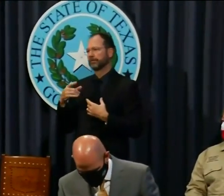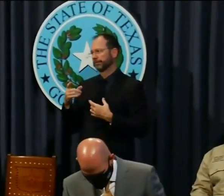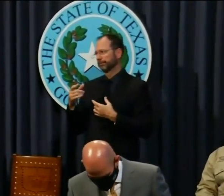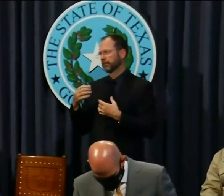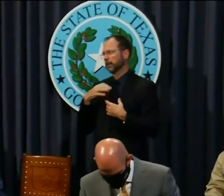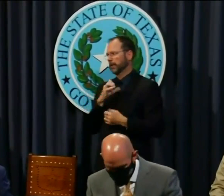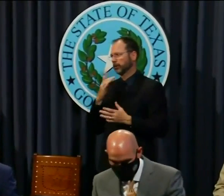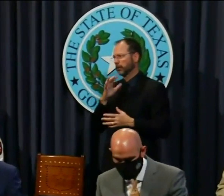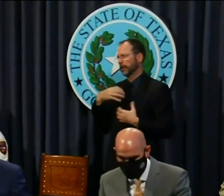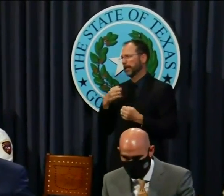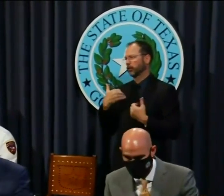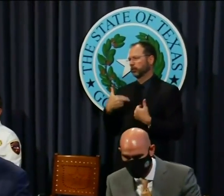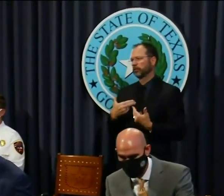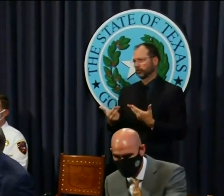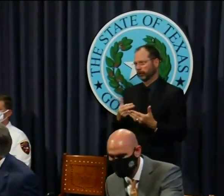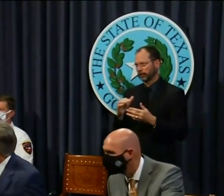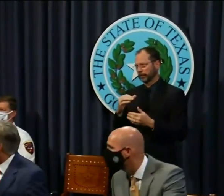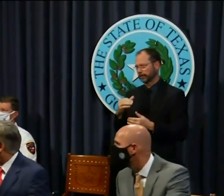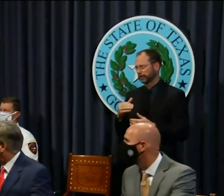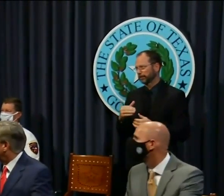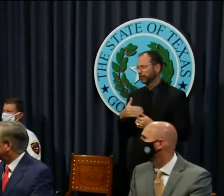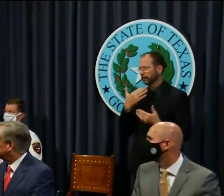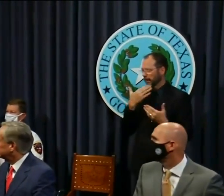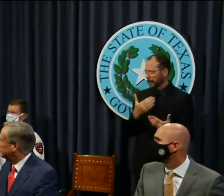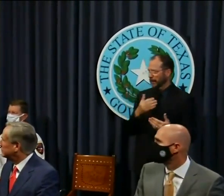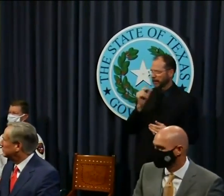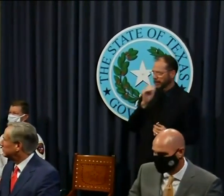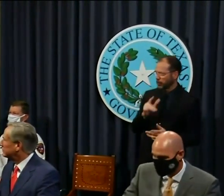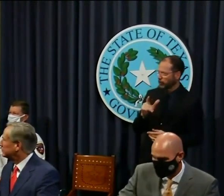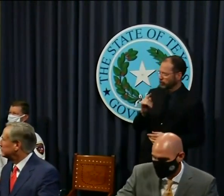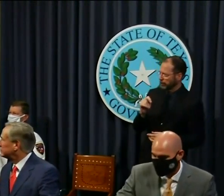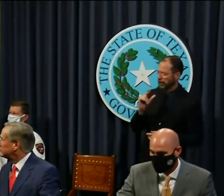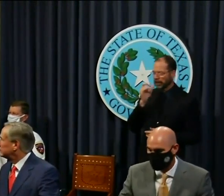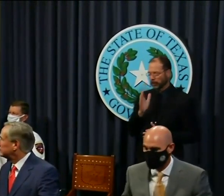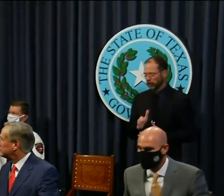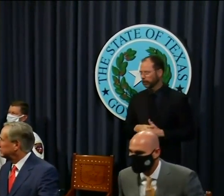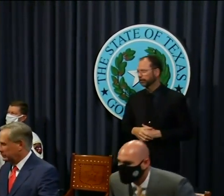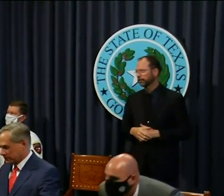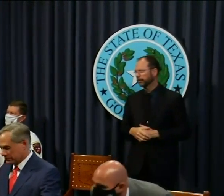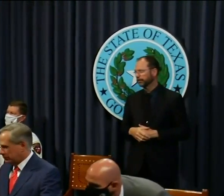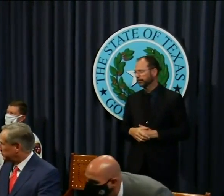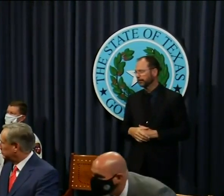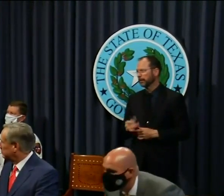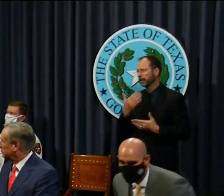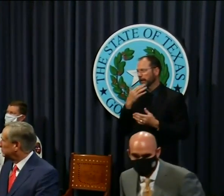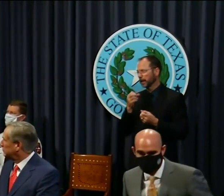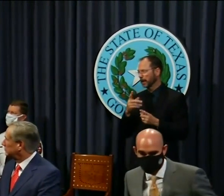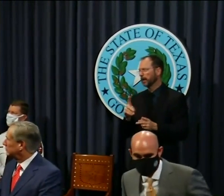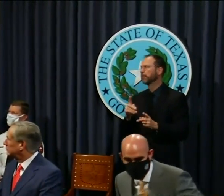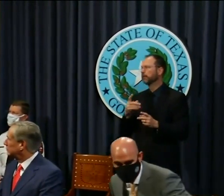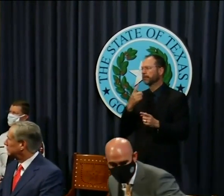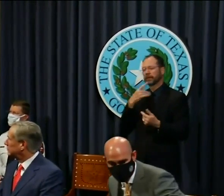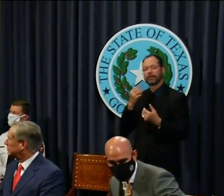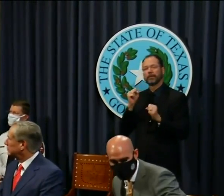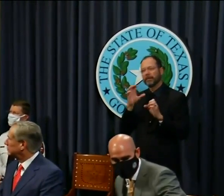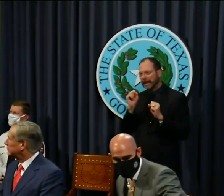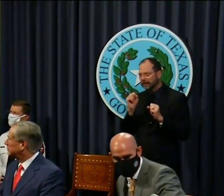Commission. Thank you, Governor, Lieutenant Governor, Mr. Speaker, for this opportunity and for the amazing